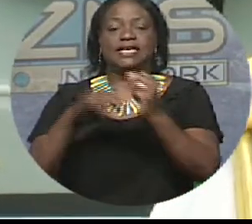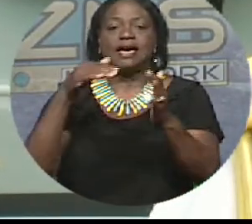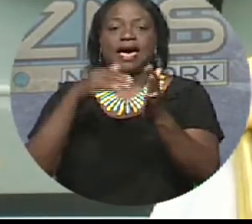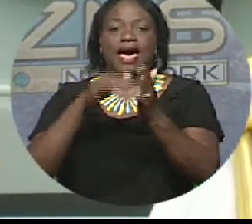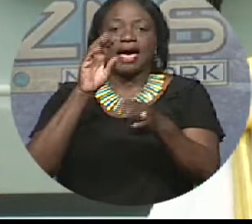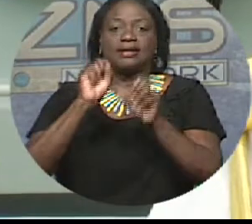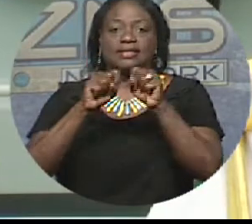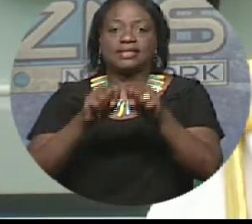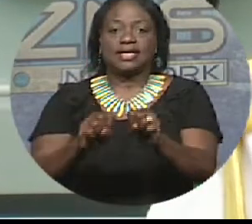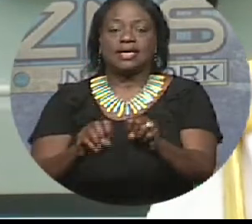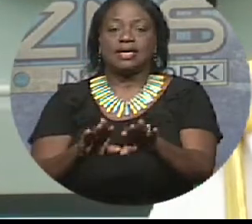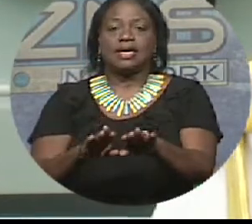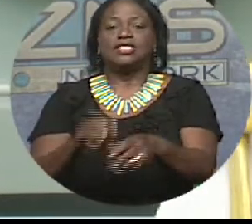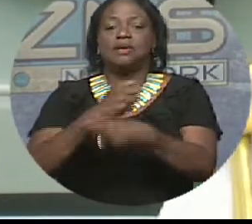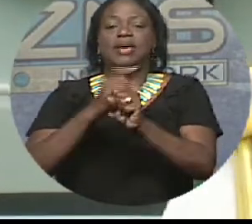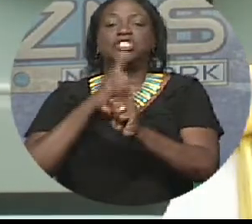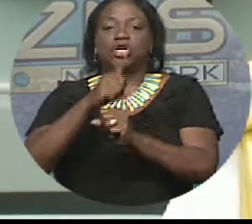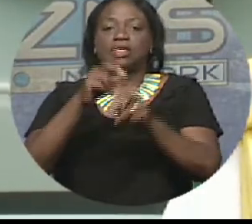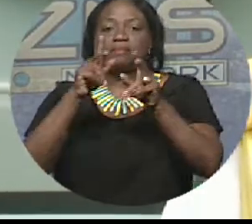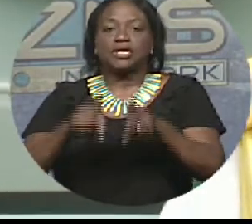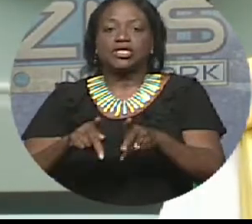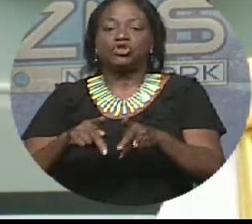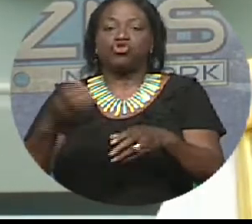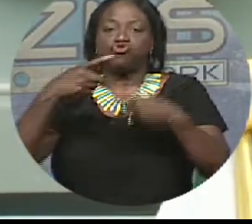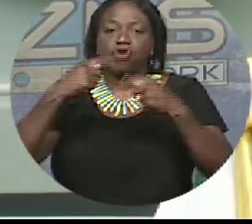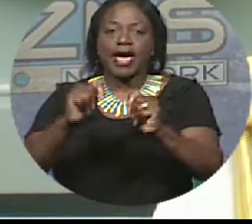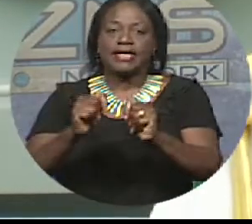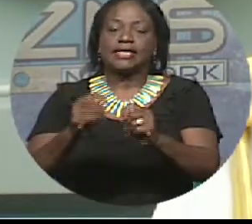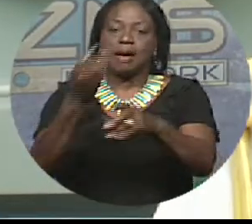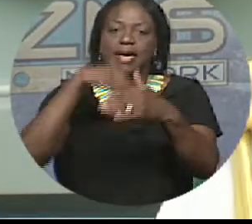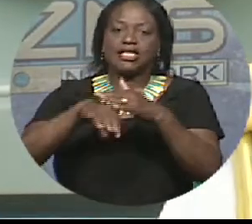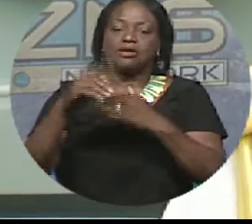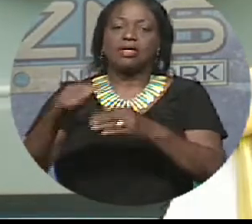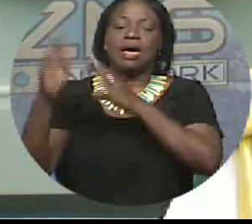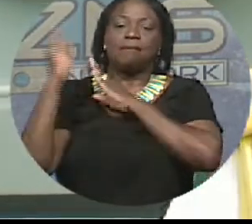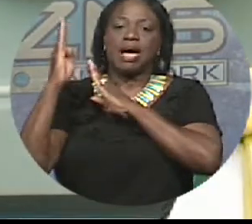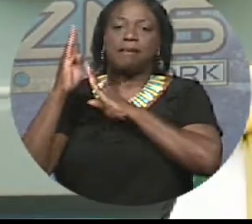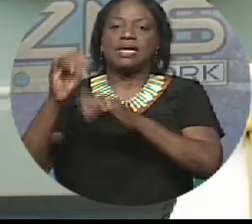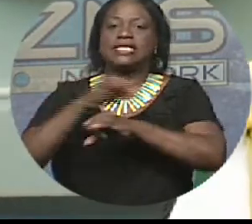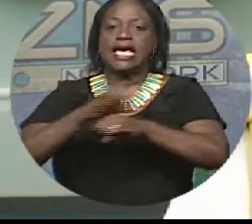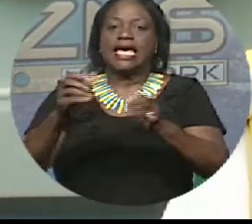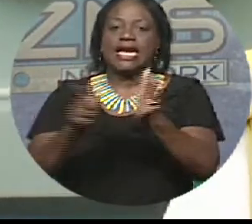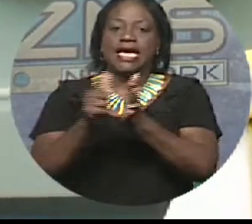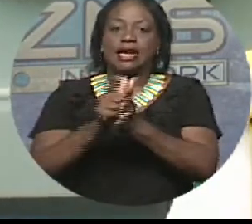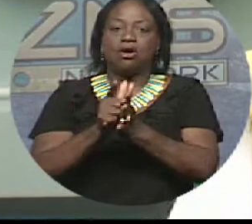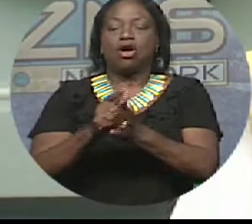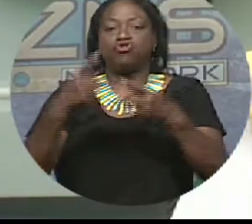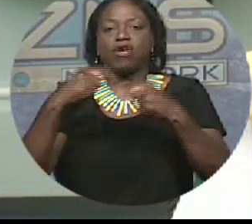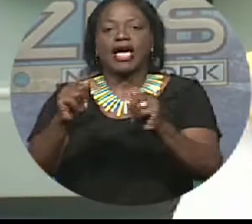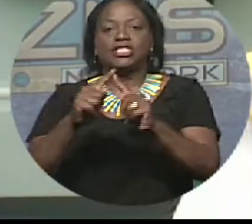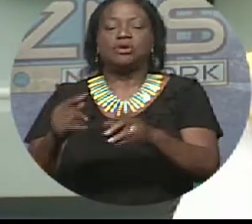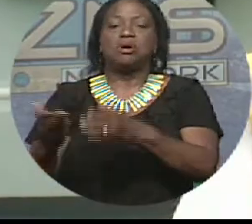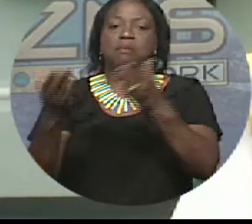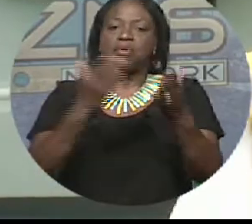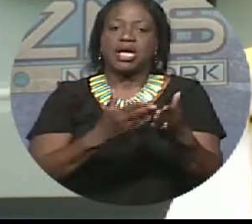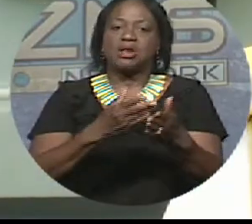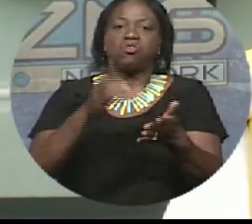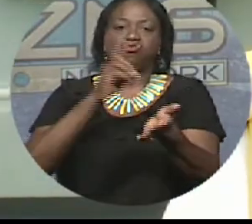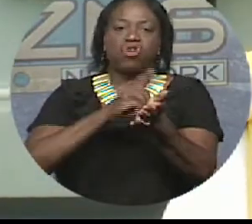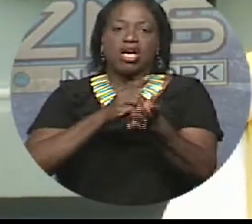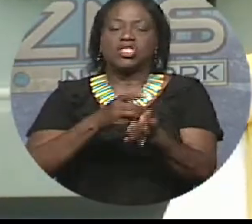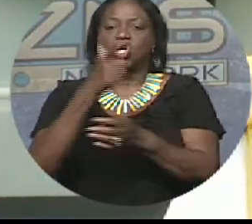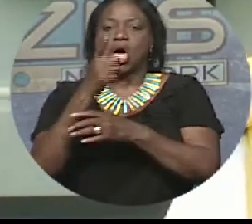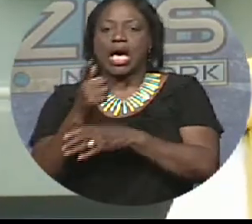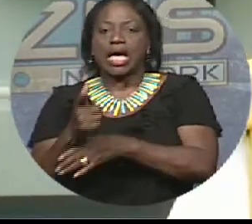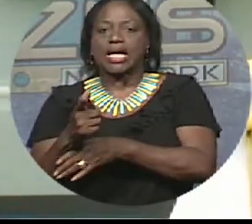that persons who are trying to enter the Bahamas illegally, persons who are trying to bring weapons or drugs in, or trying to smuggle persons. So